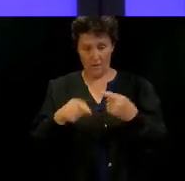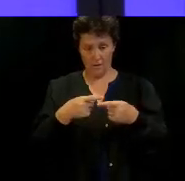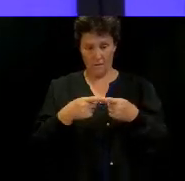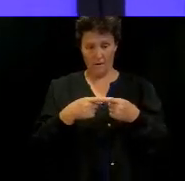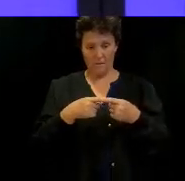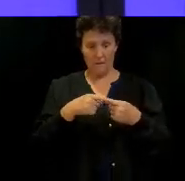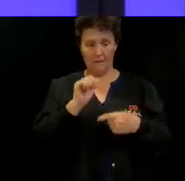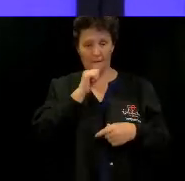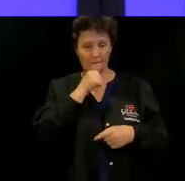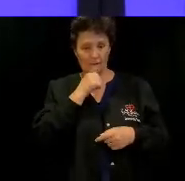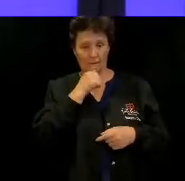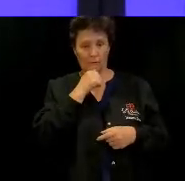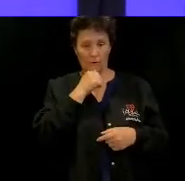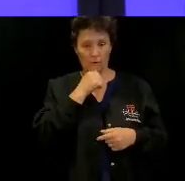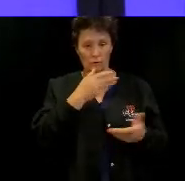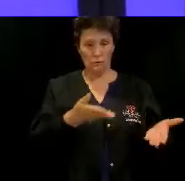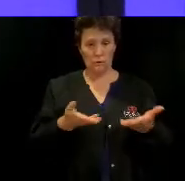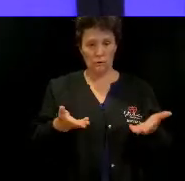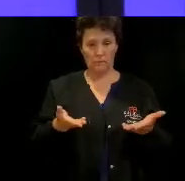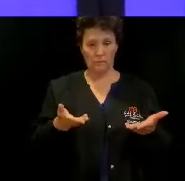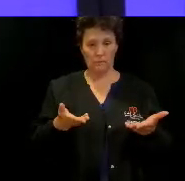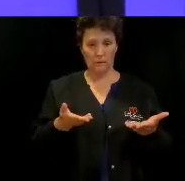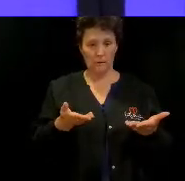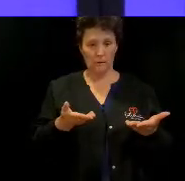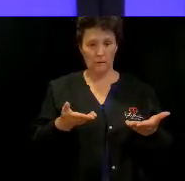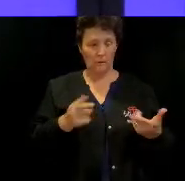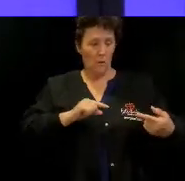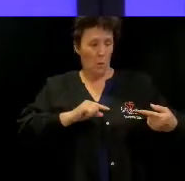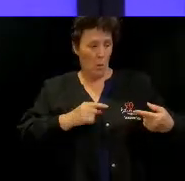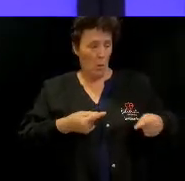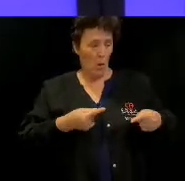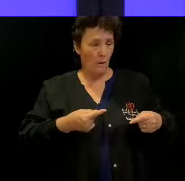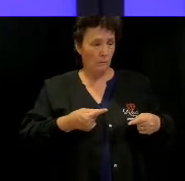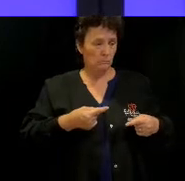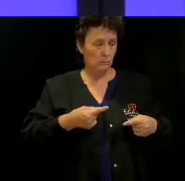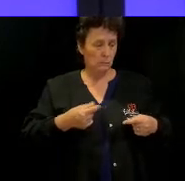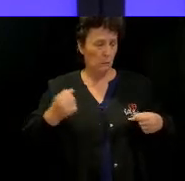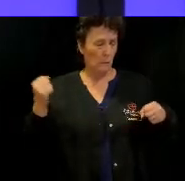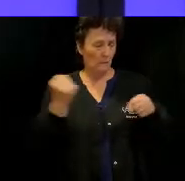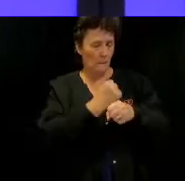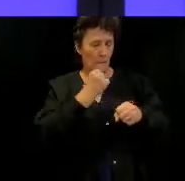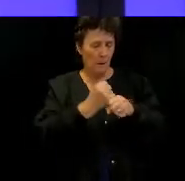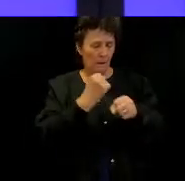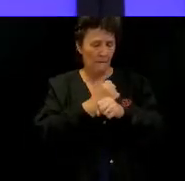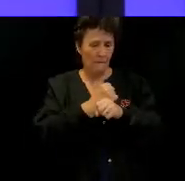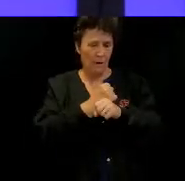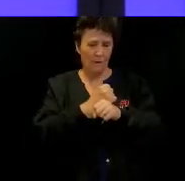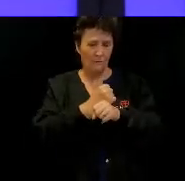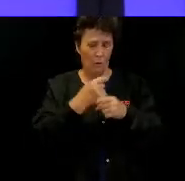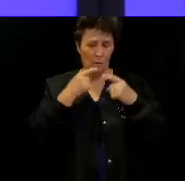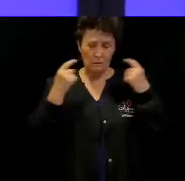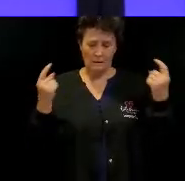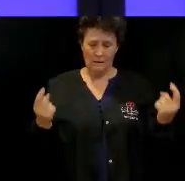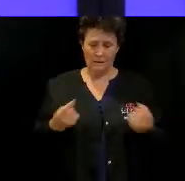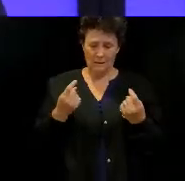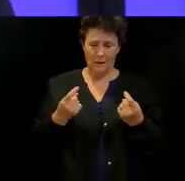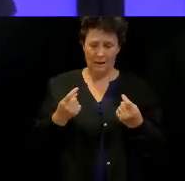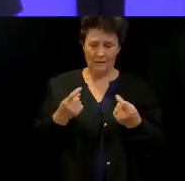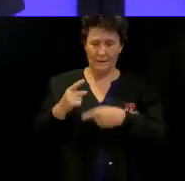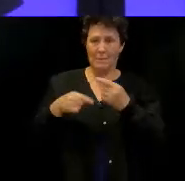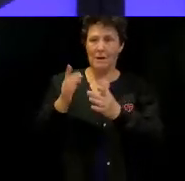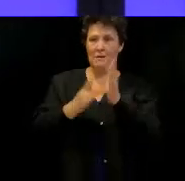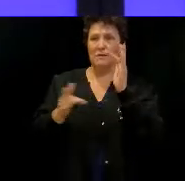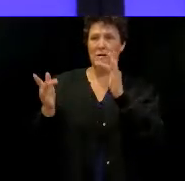suffering servant. You know, he was wounded for our transgressions and bruised for our iniquities. We're talking about Jesus on the cross, you know, paying